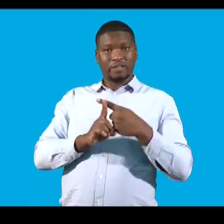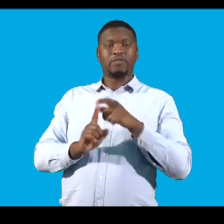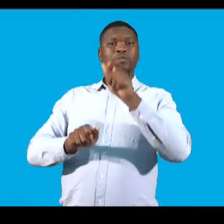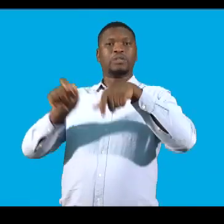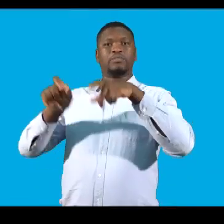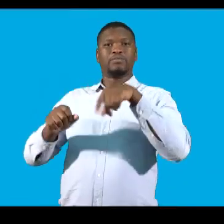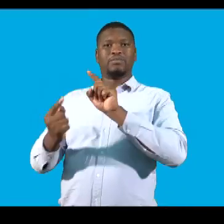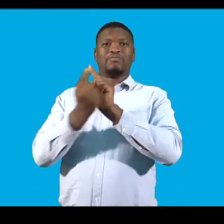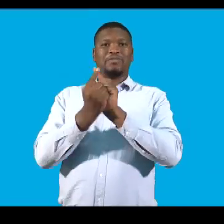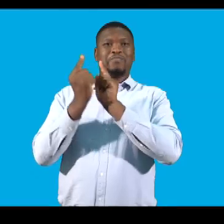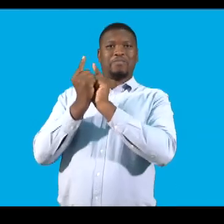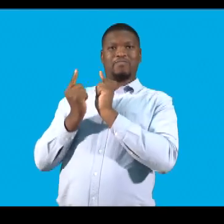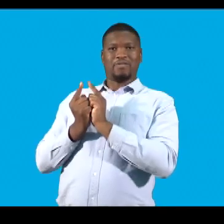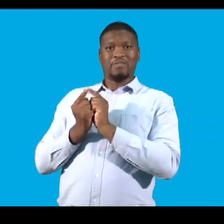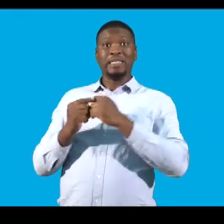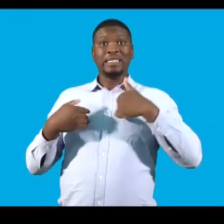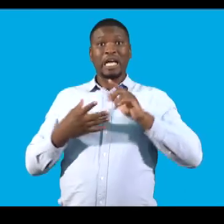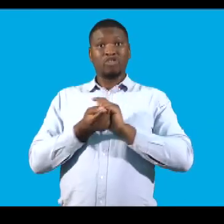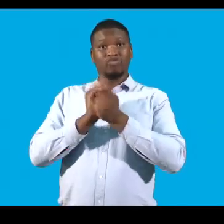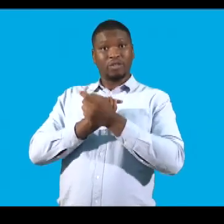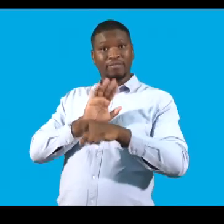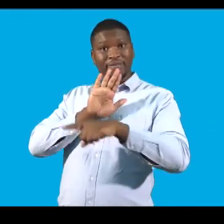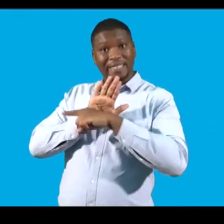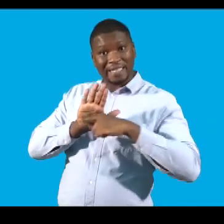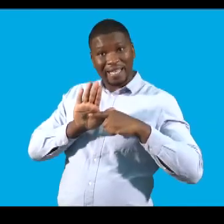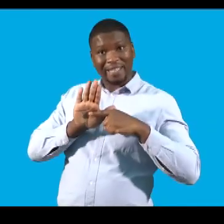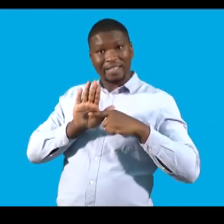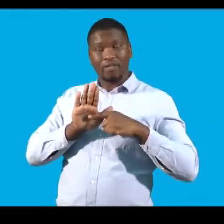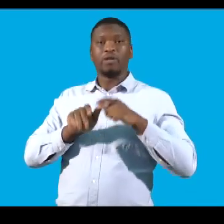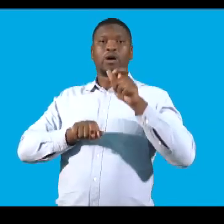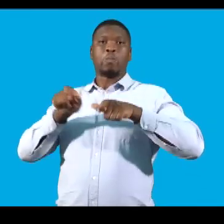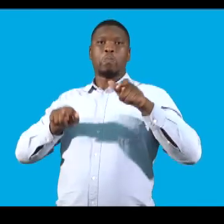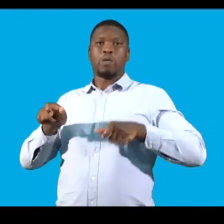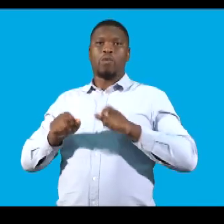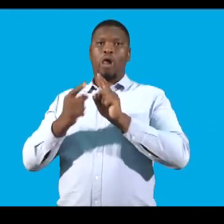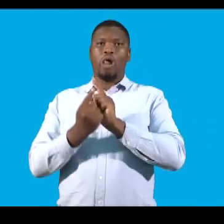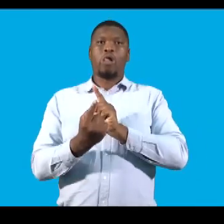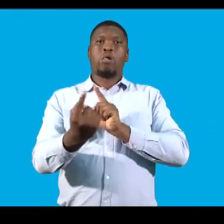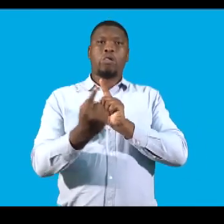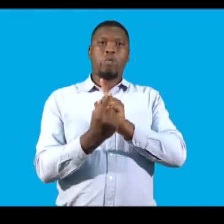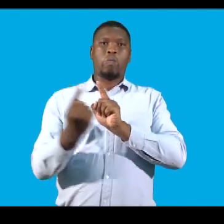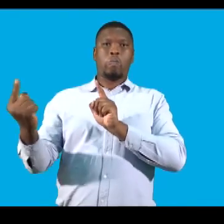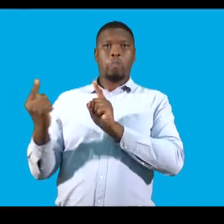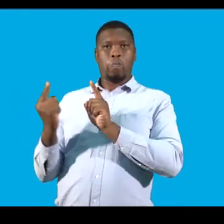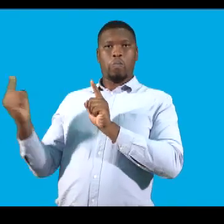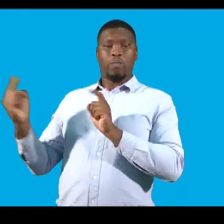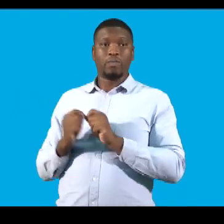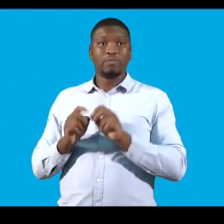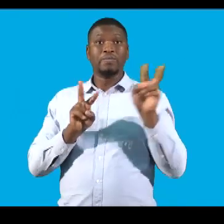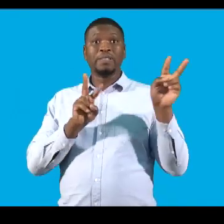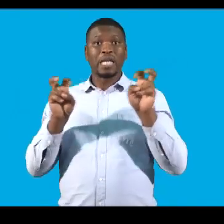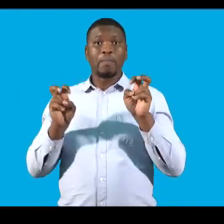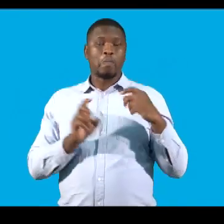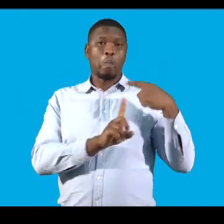company and negativity alienates people. It's like a repellent to people. It scares them off. The theme would be